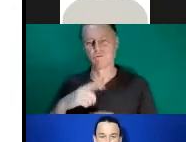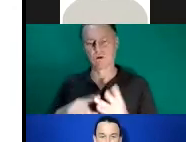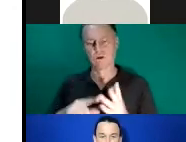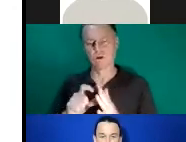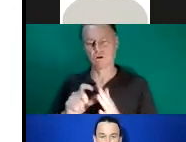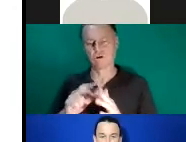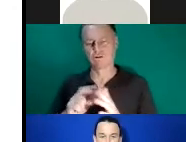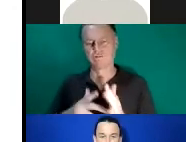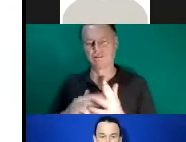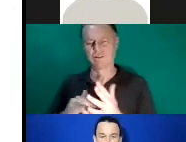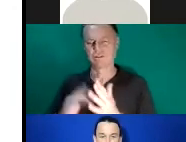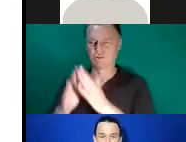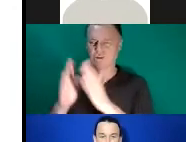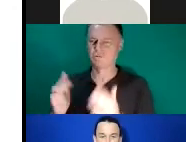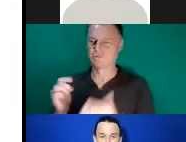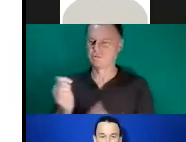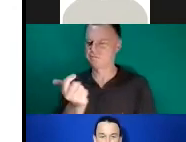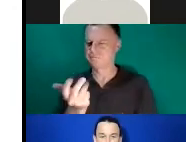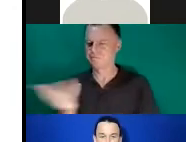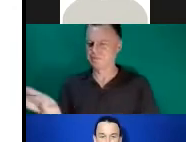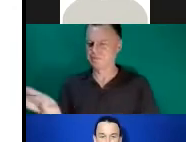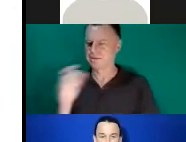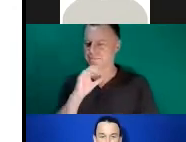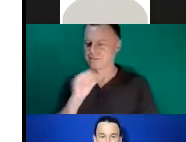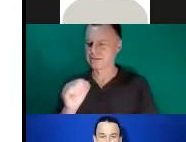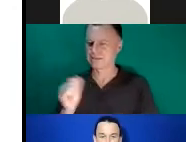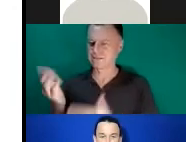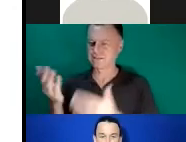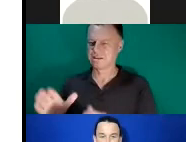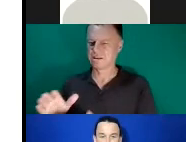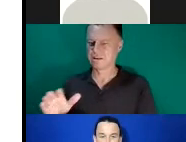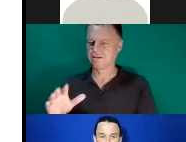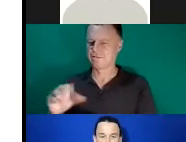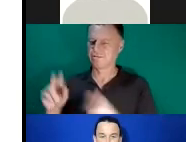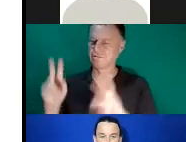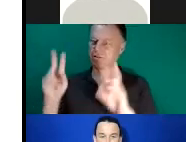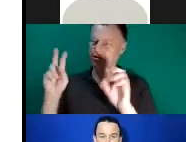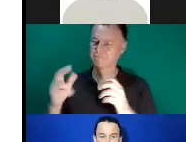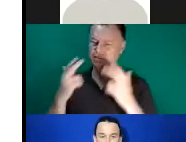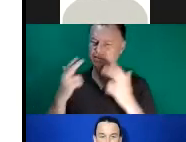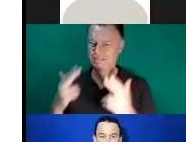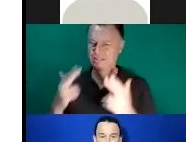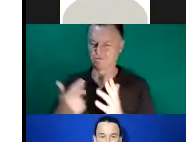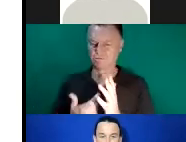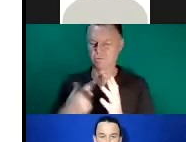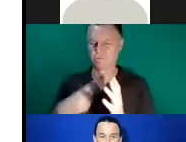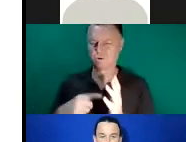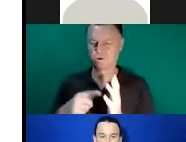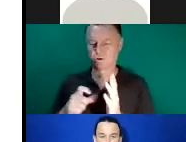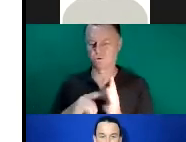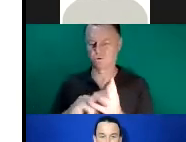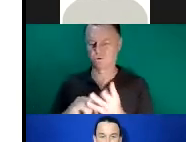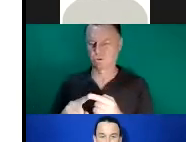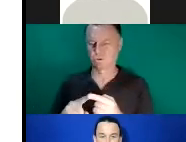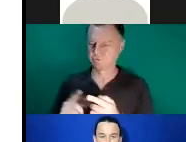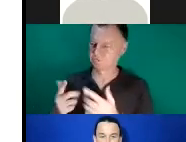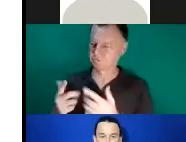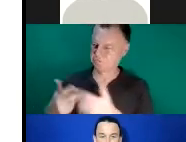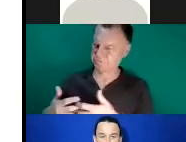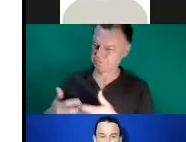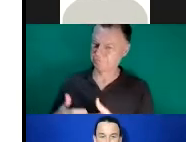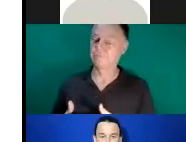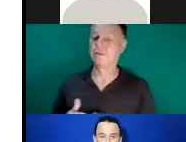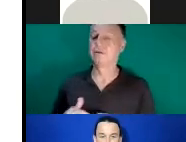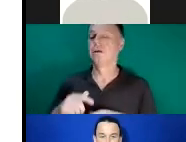home as quite a few residents were dying from claimed natural causes. By the time the investigation